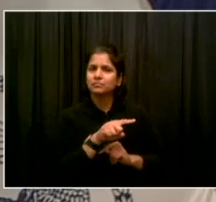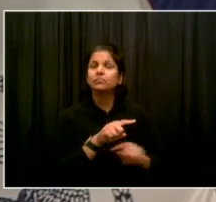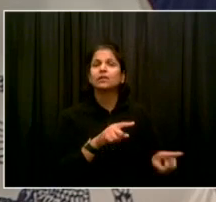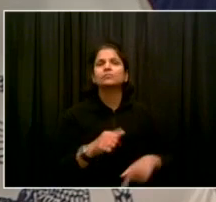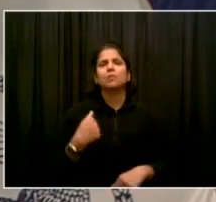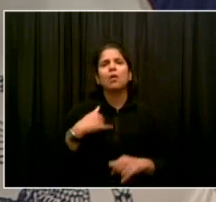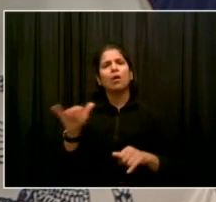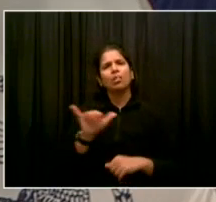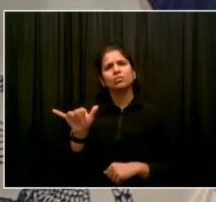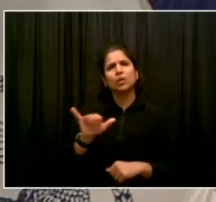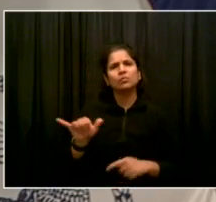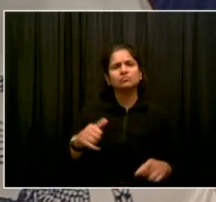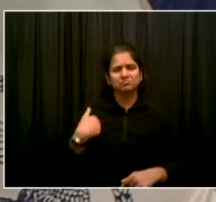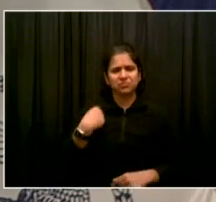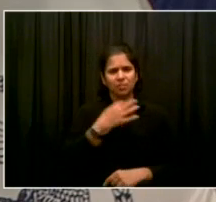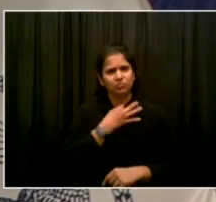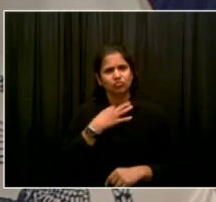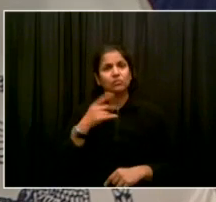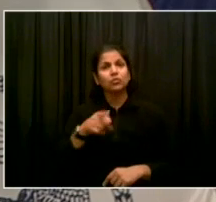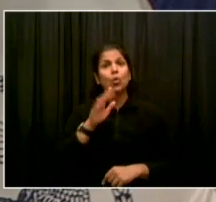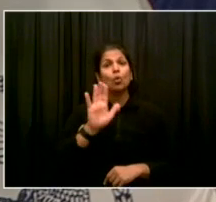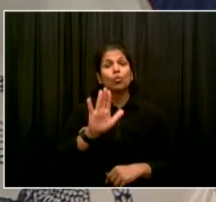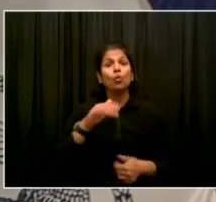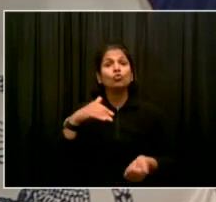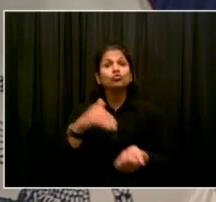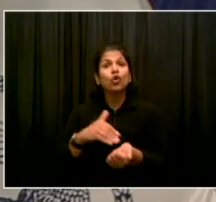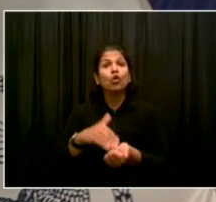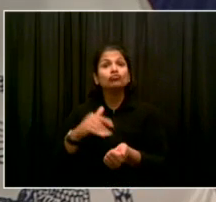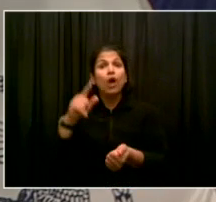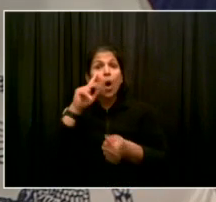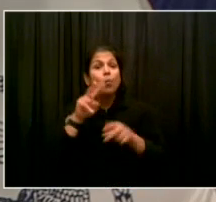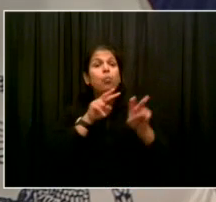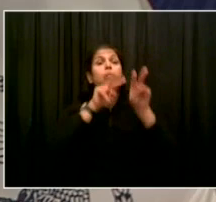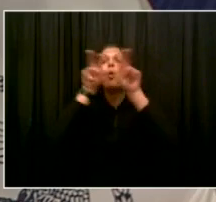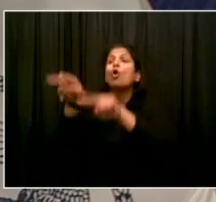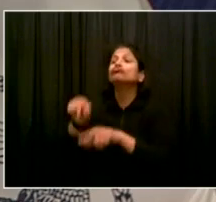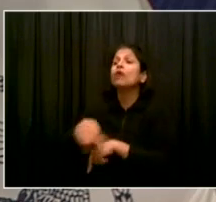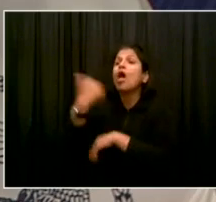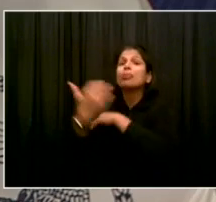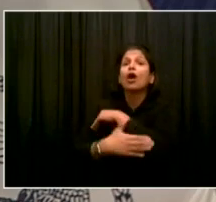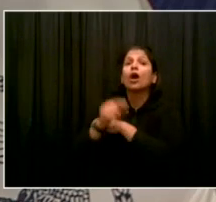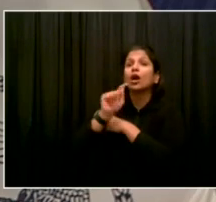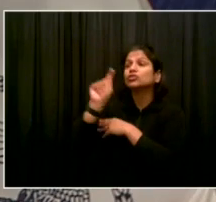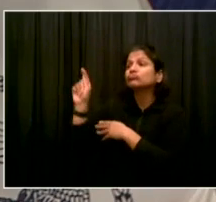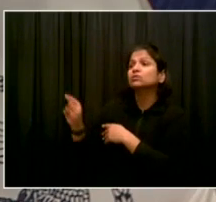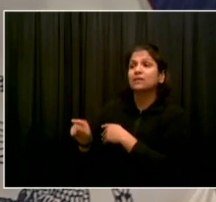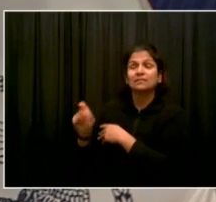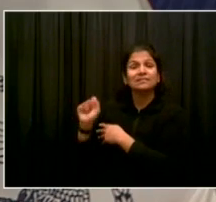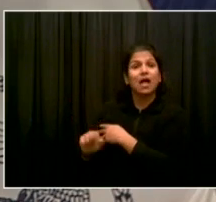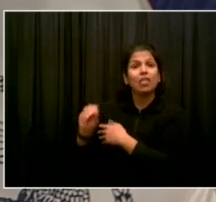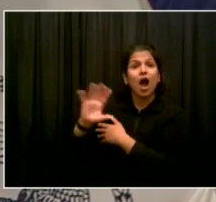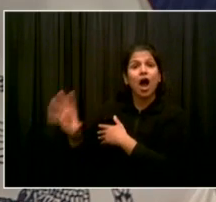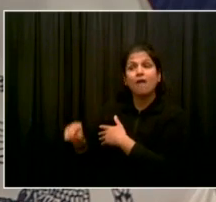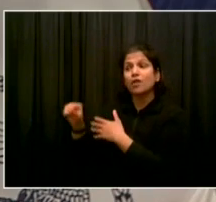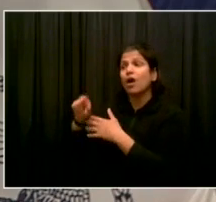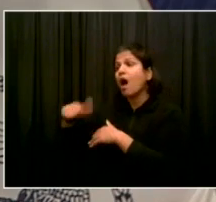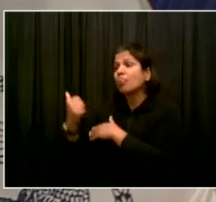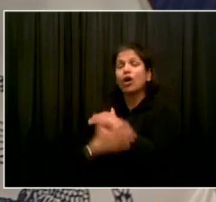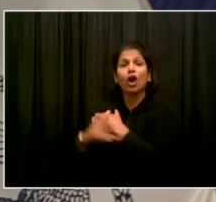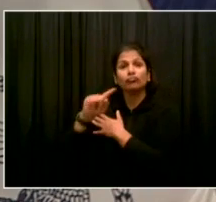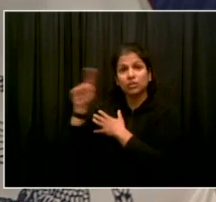countries, I'm wondering whether Drs. Katz, Choksi, and Long can provide clarity on whether the cases of Omicron in New York City